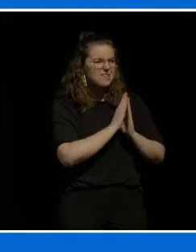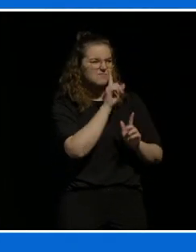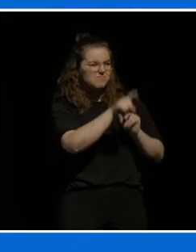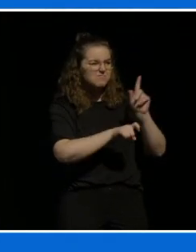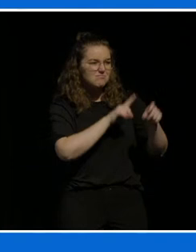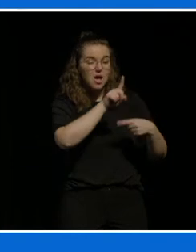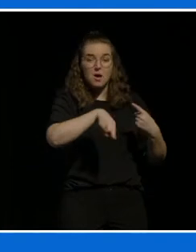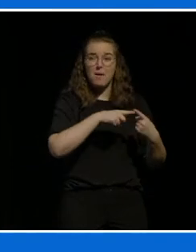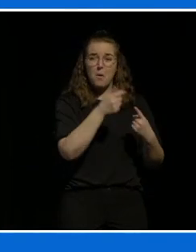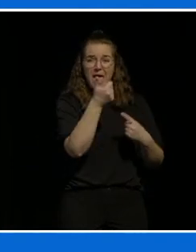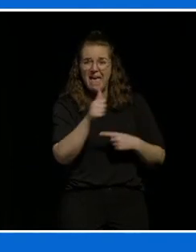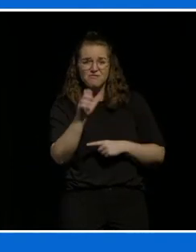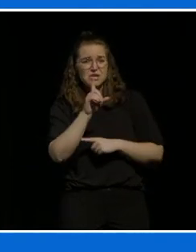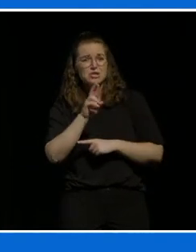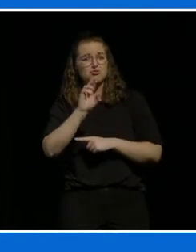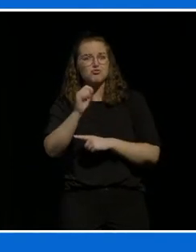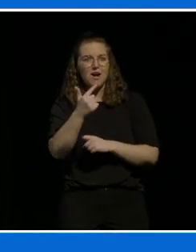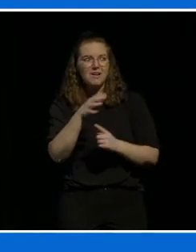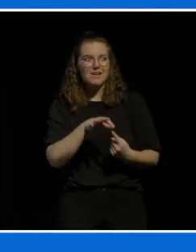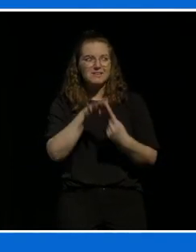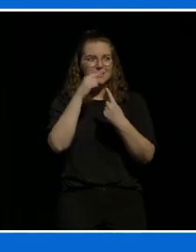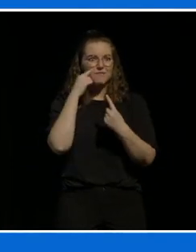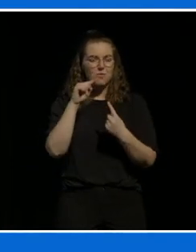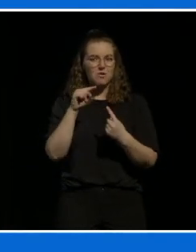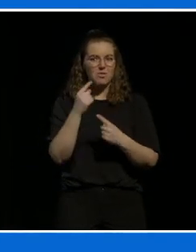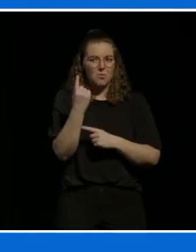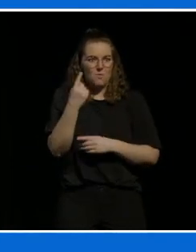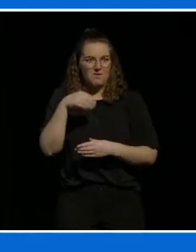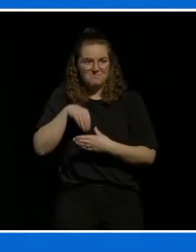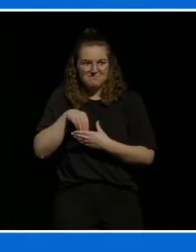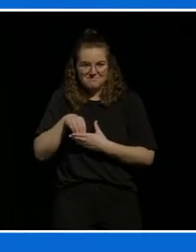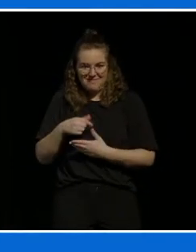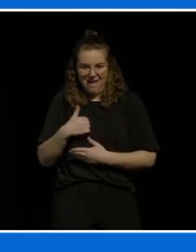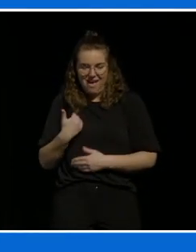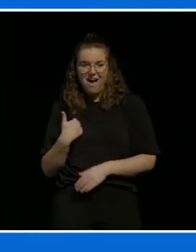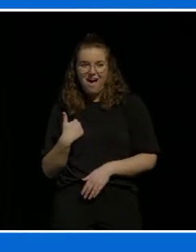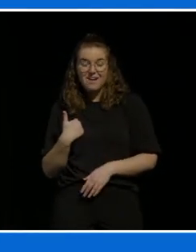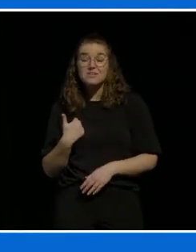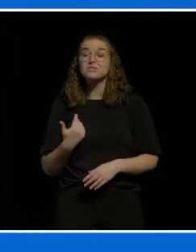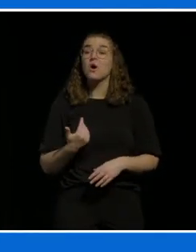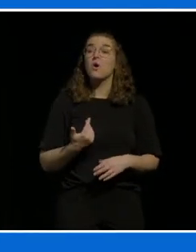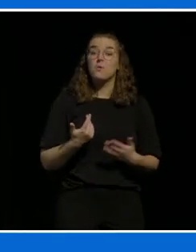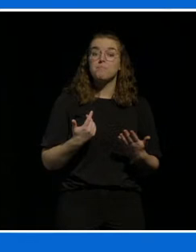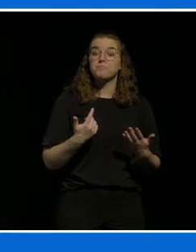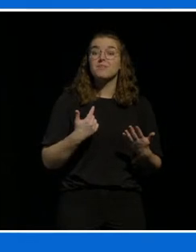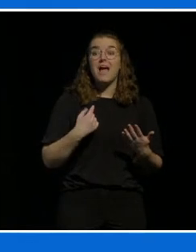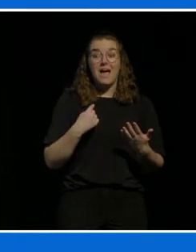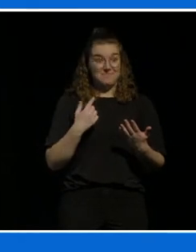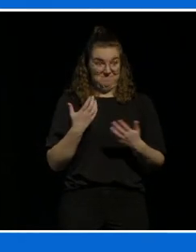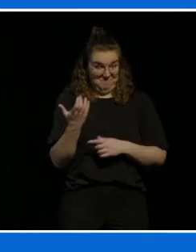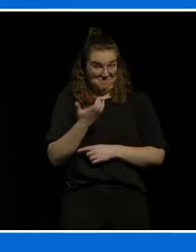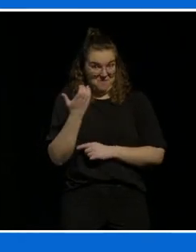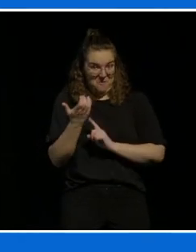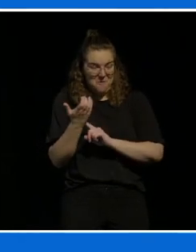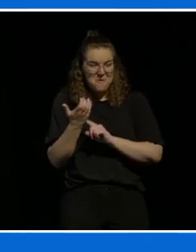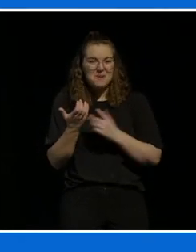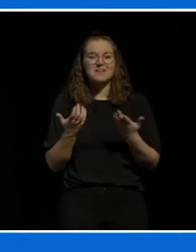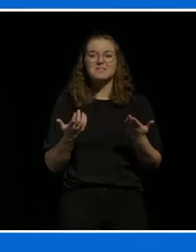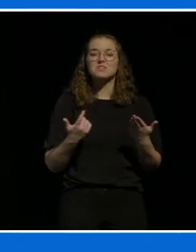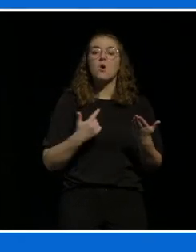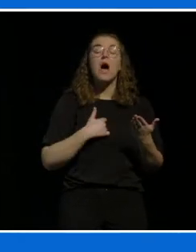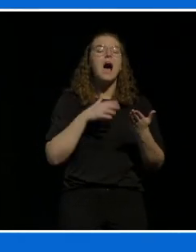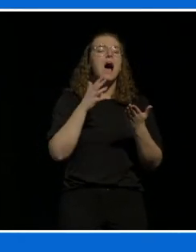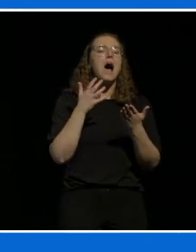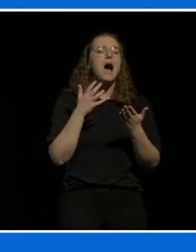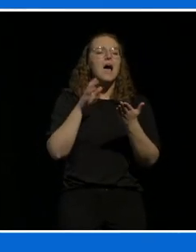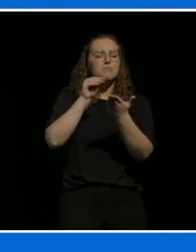is I took out my phone and I had a notebook and I captured for a week the amount of time I was spending on my device and whether it was active or passive.